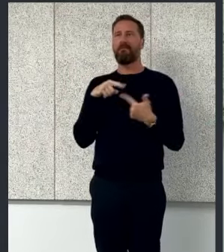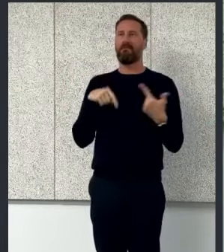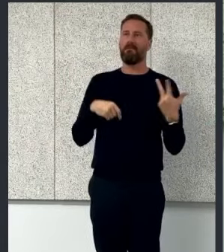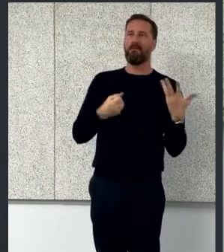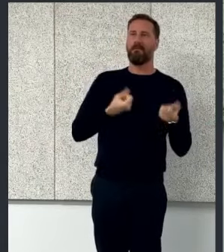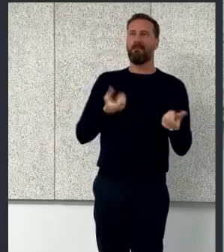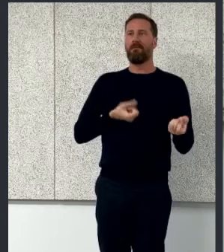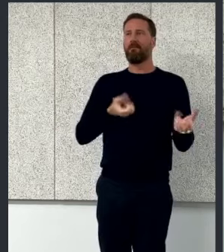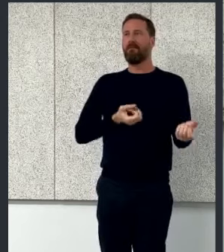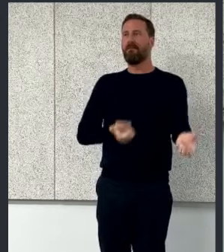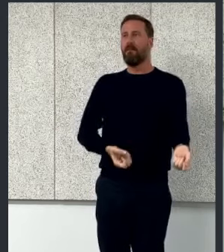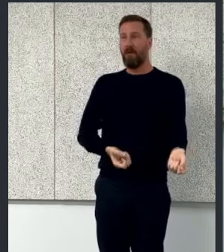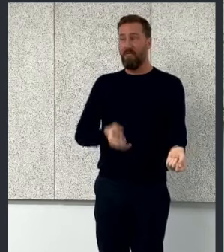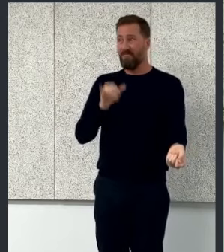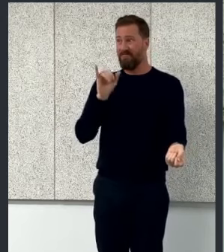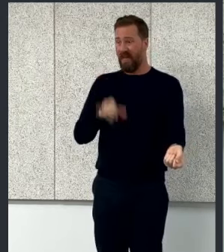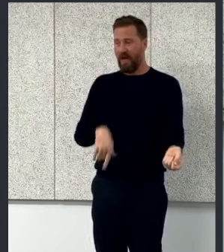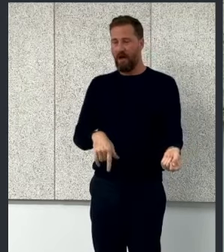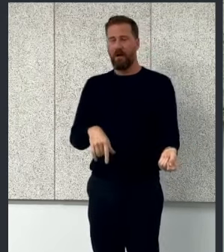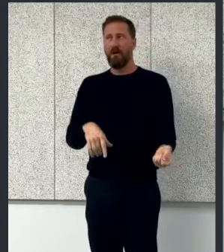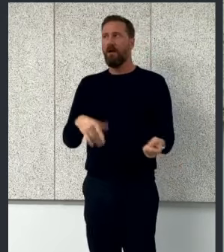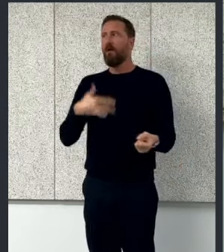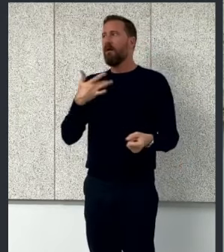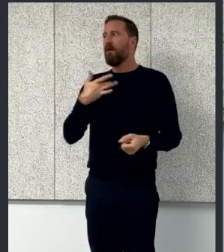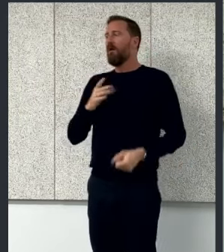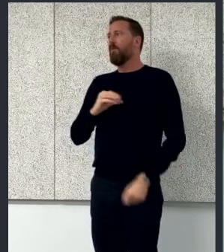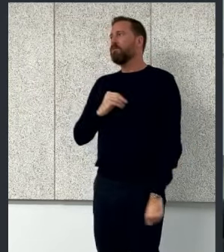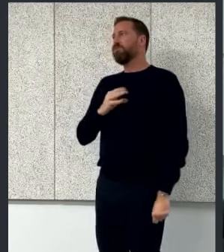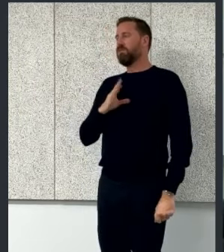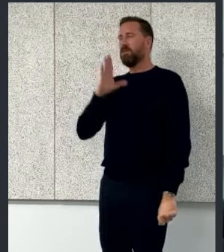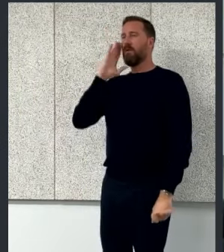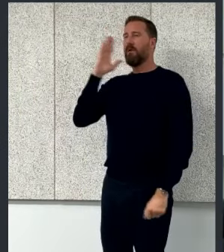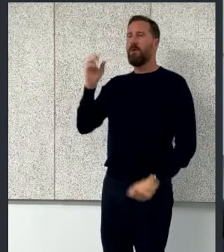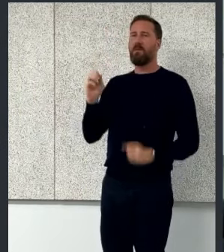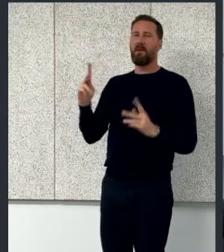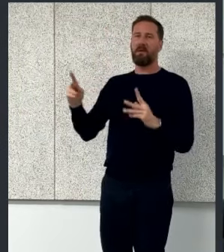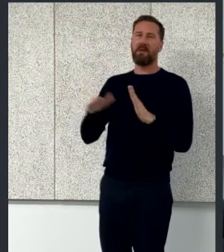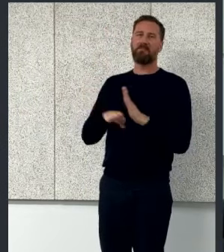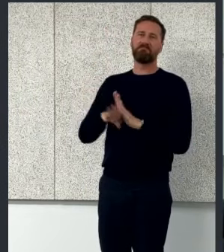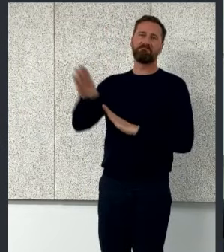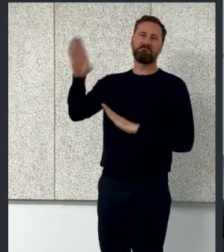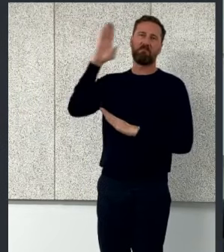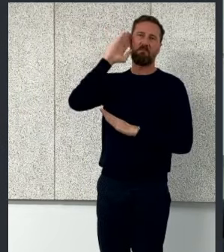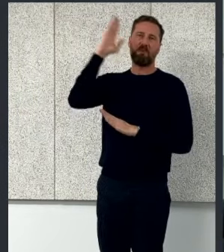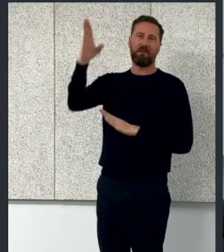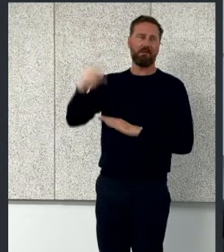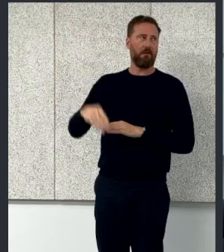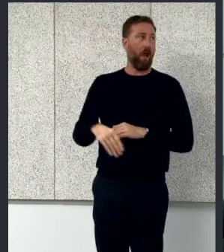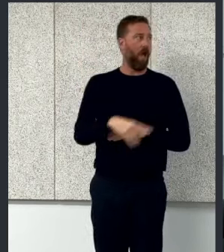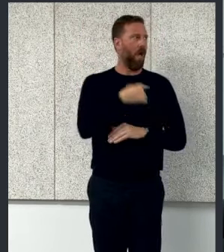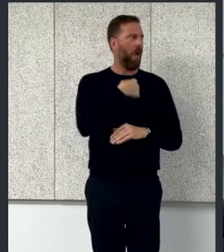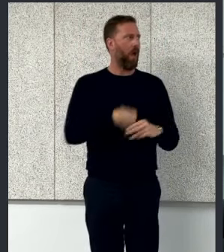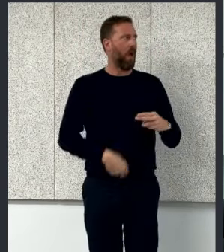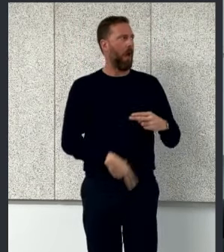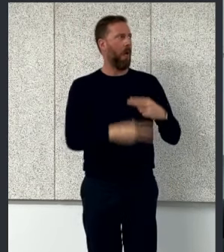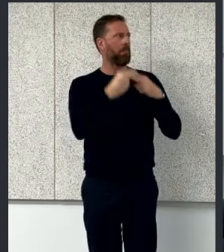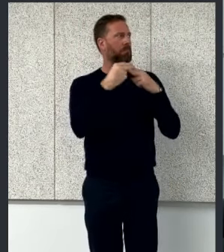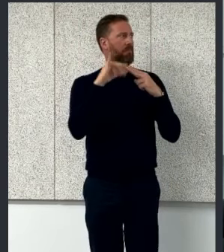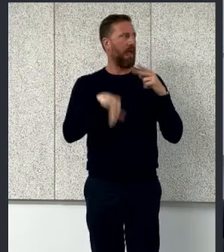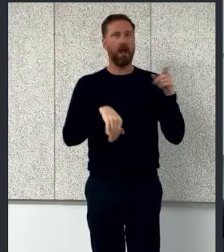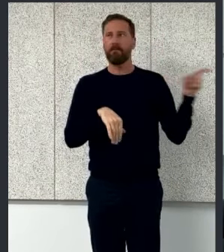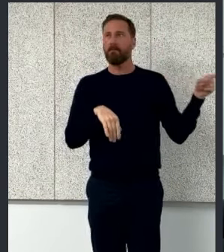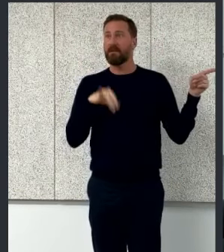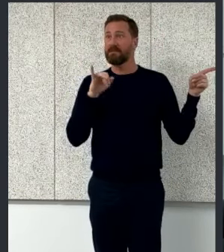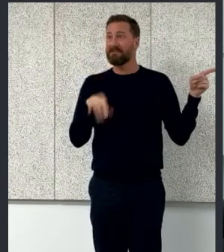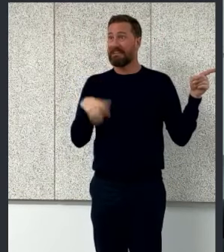that kind of stuff is like, oh, we're gonna be okay. We're gonna be okay. Yeah, I totally. Just build on that for 1 second, because about humans, like I